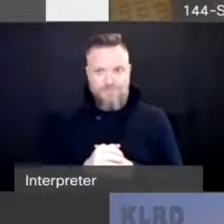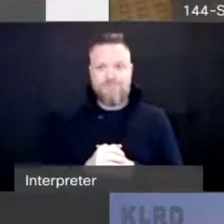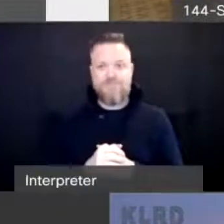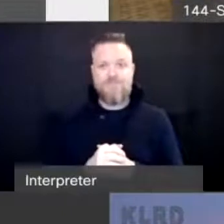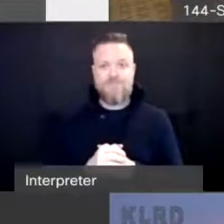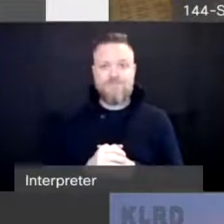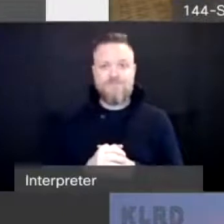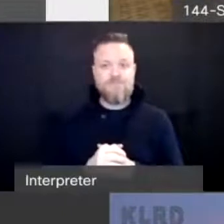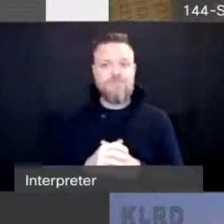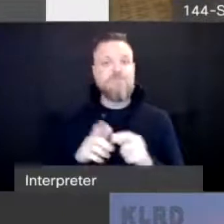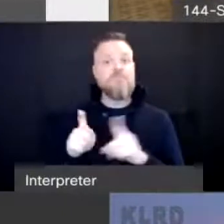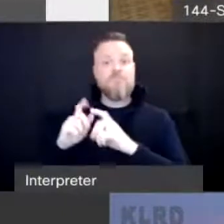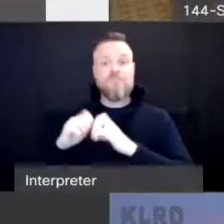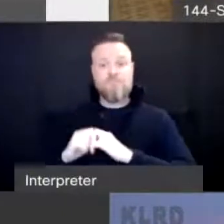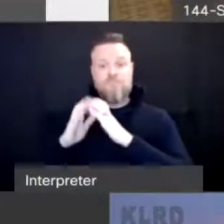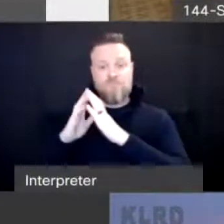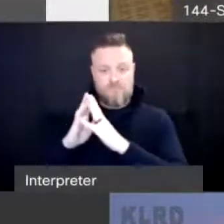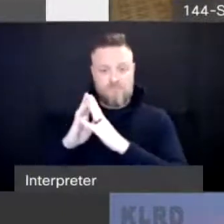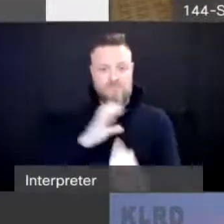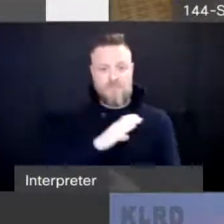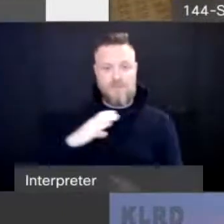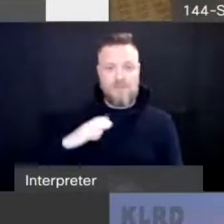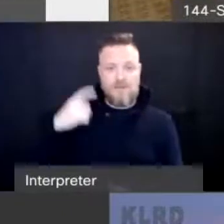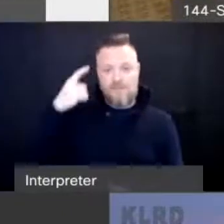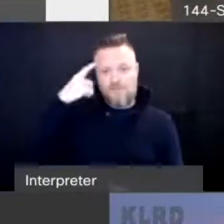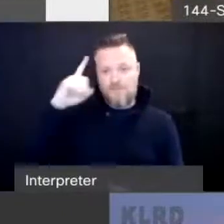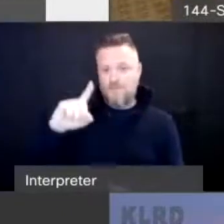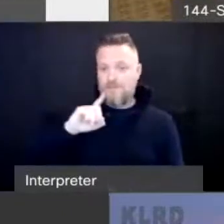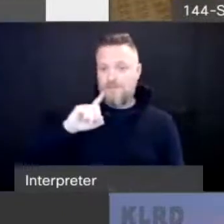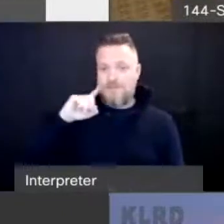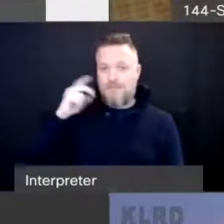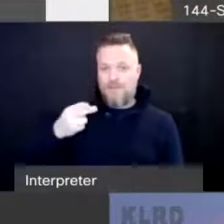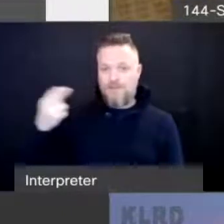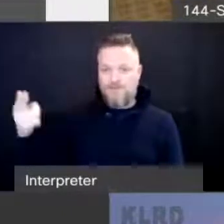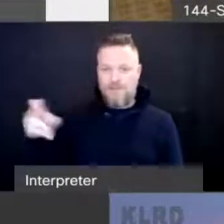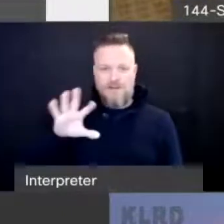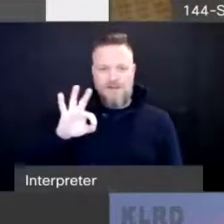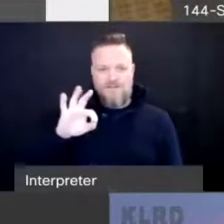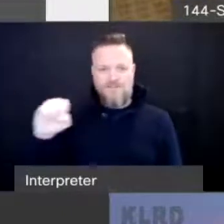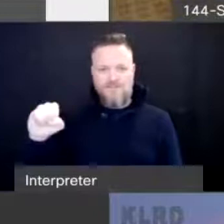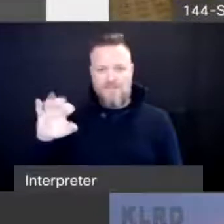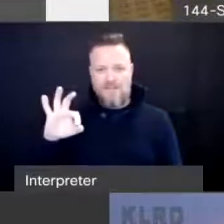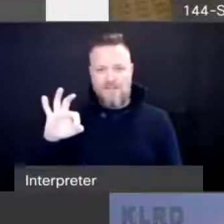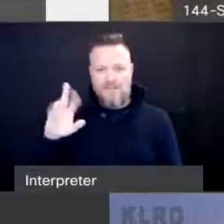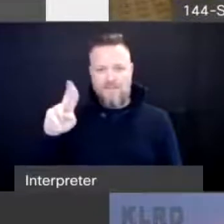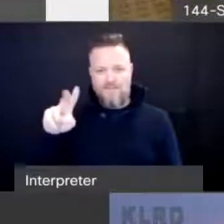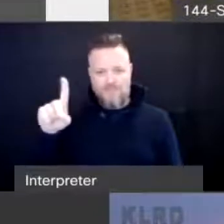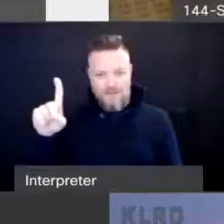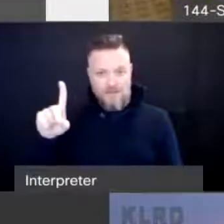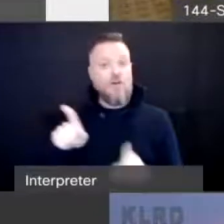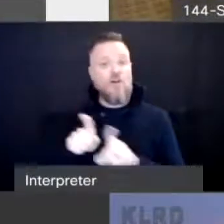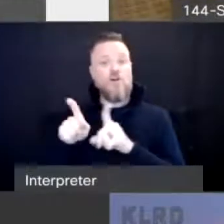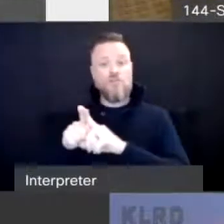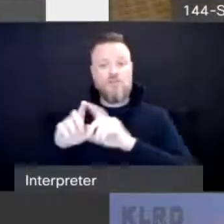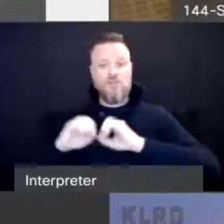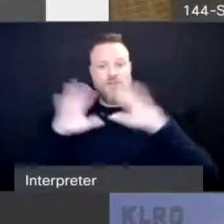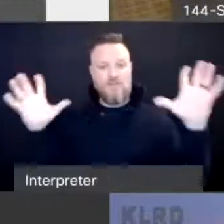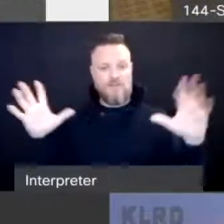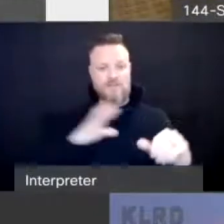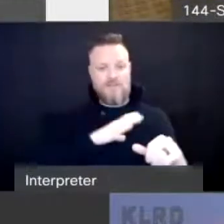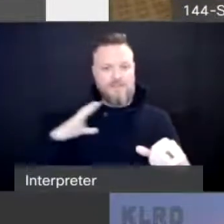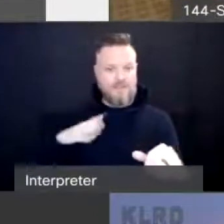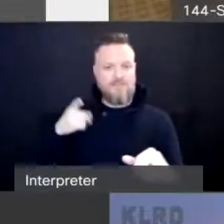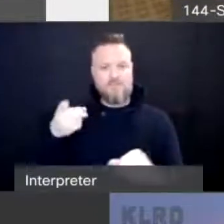It also establishes the Commission for the Deaf and Hard of Hearing Fee Fund and clarifies the Commission's powers